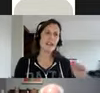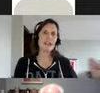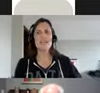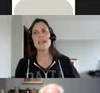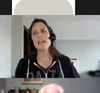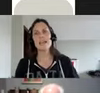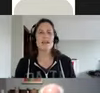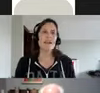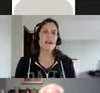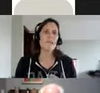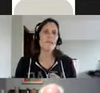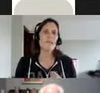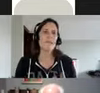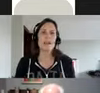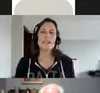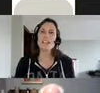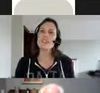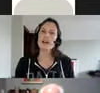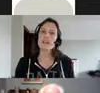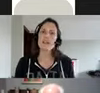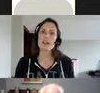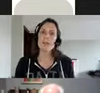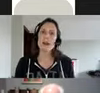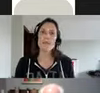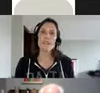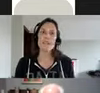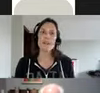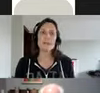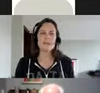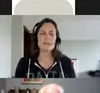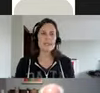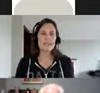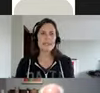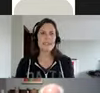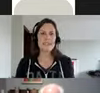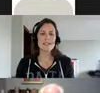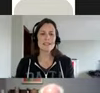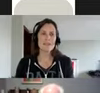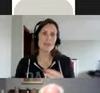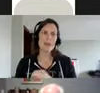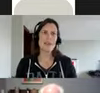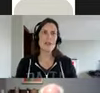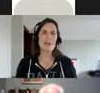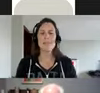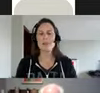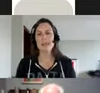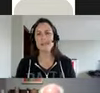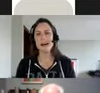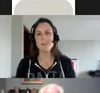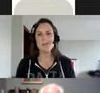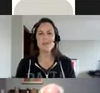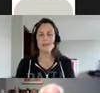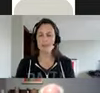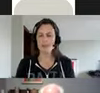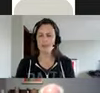else, and yay. But it's actually not solving our problems either. And this is probably the other paper in my